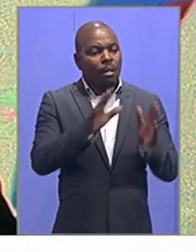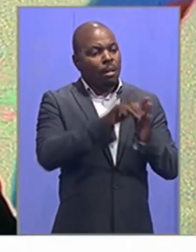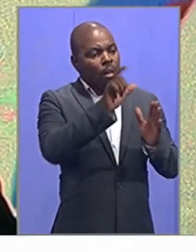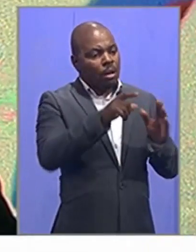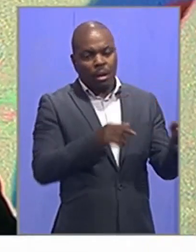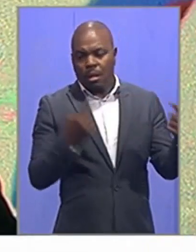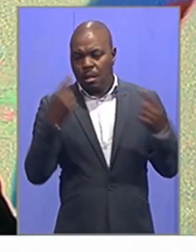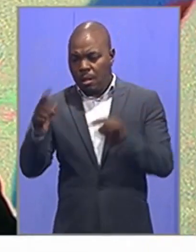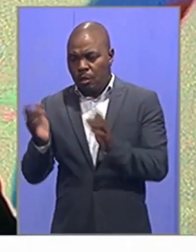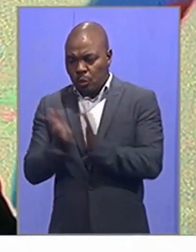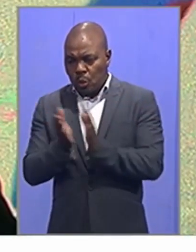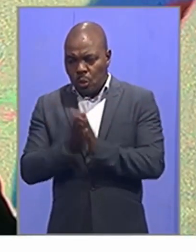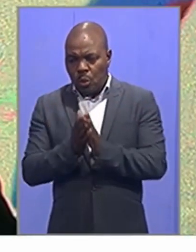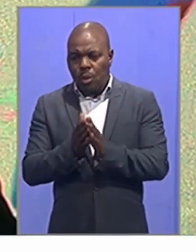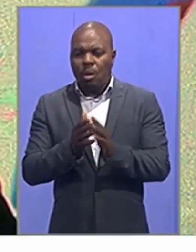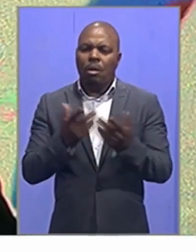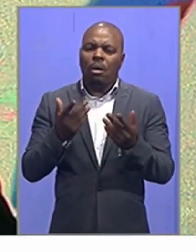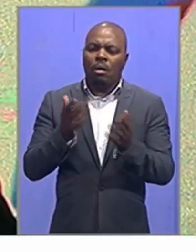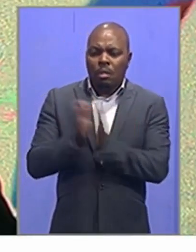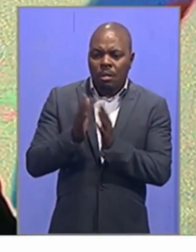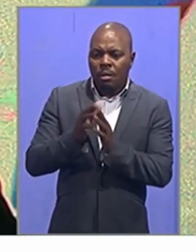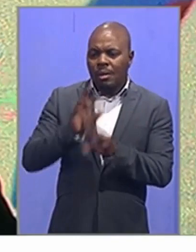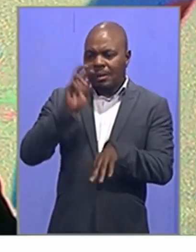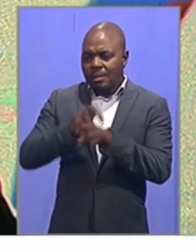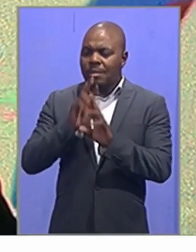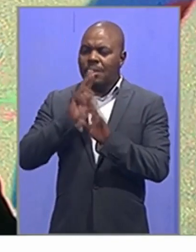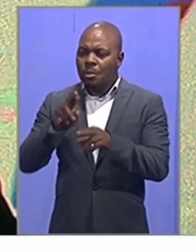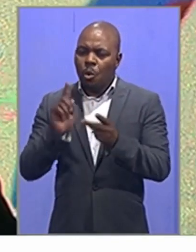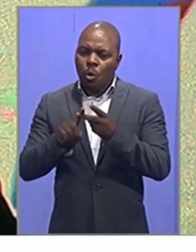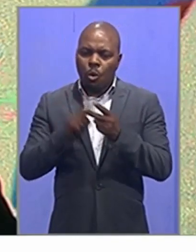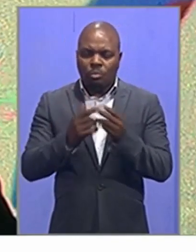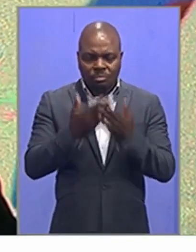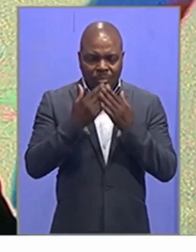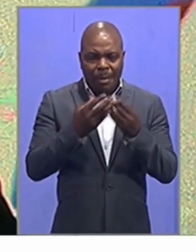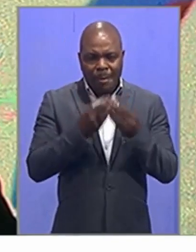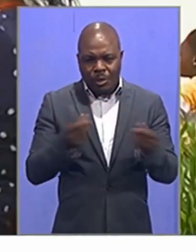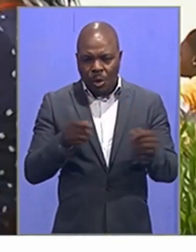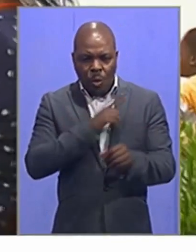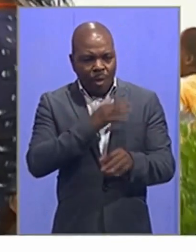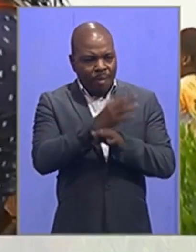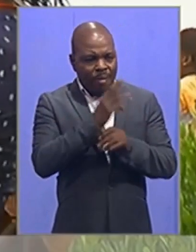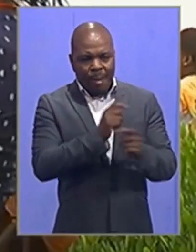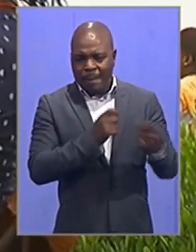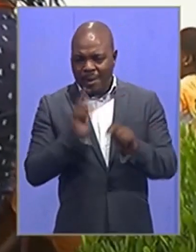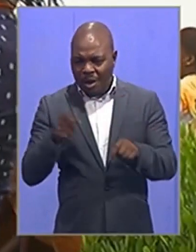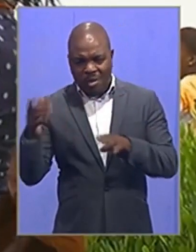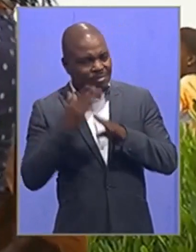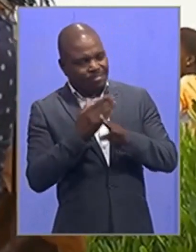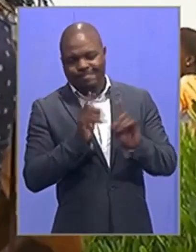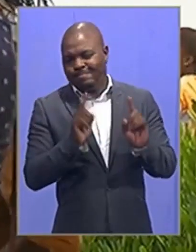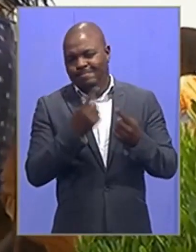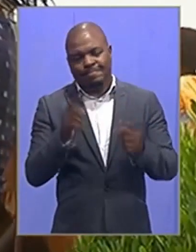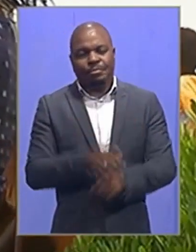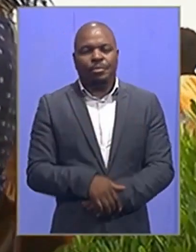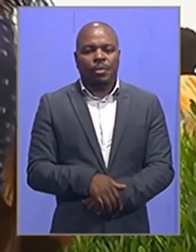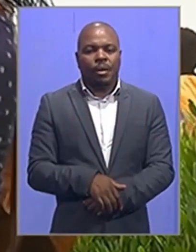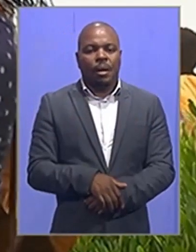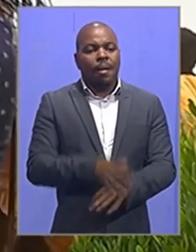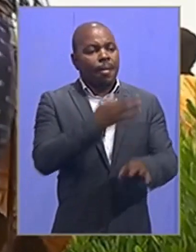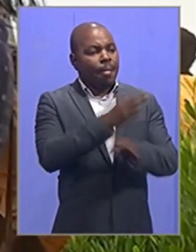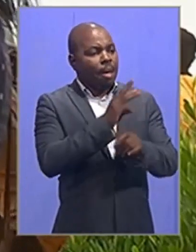denied either a report or study material because the parents cannot afford to pay. Ha ho so hlake hore na batswadi ba neng ba